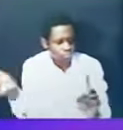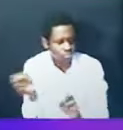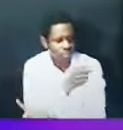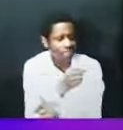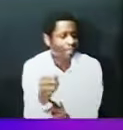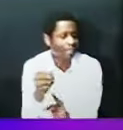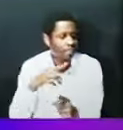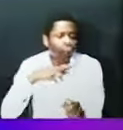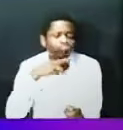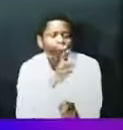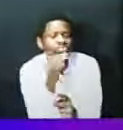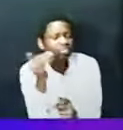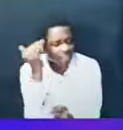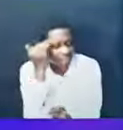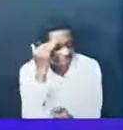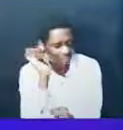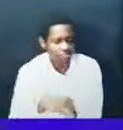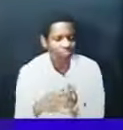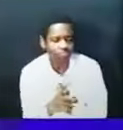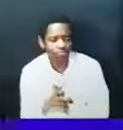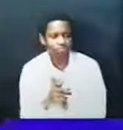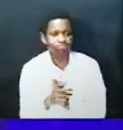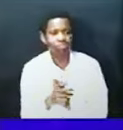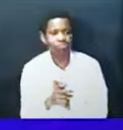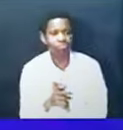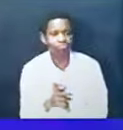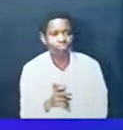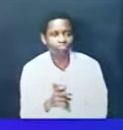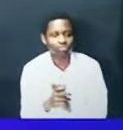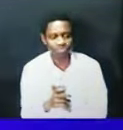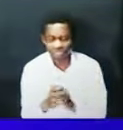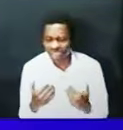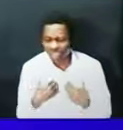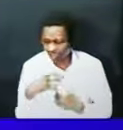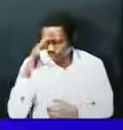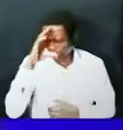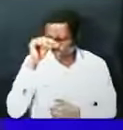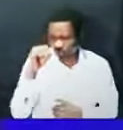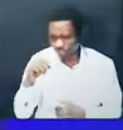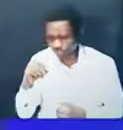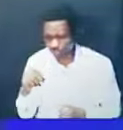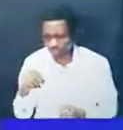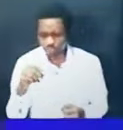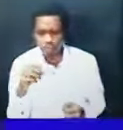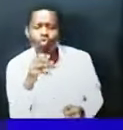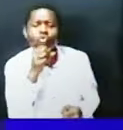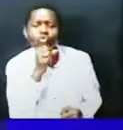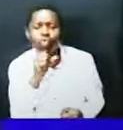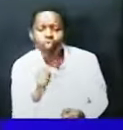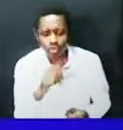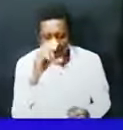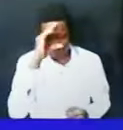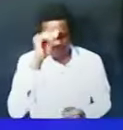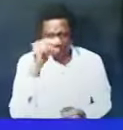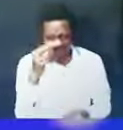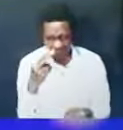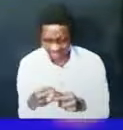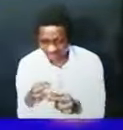Now, there was this devout man of God, an old man